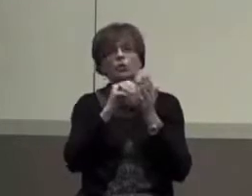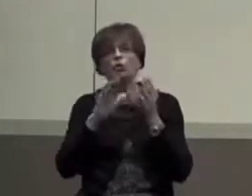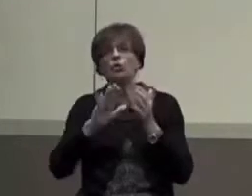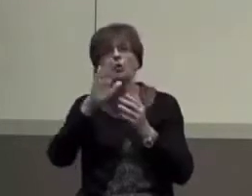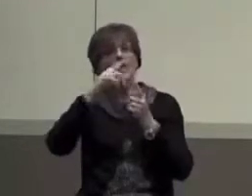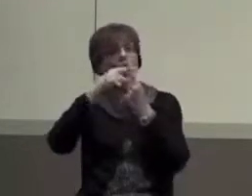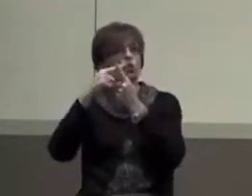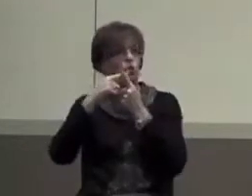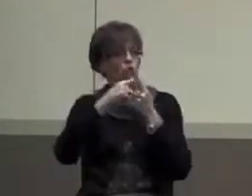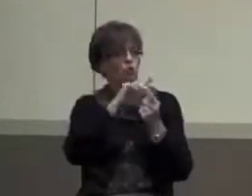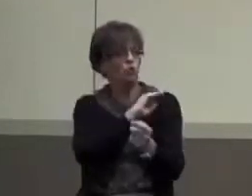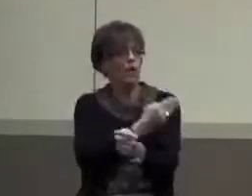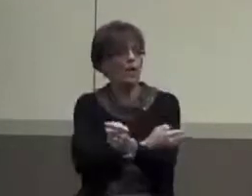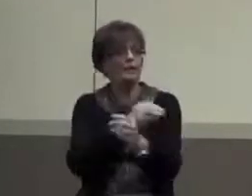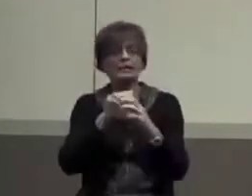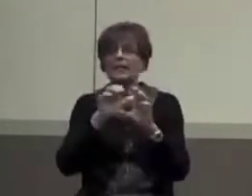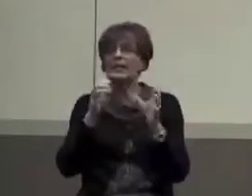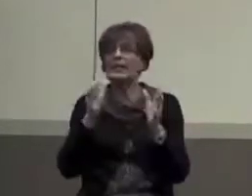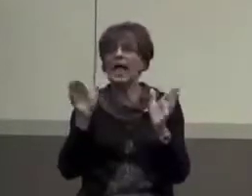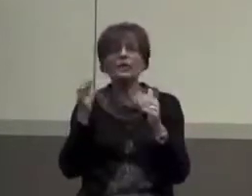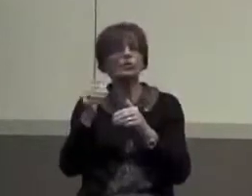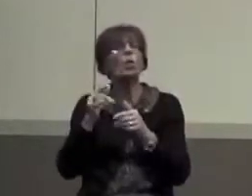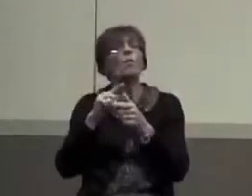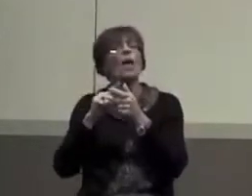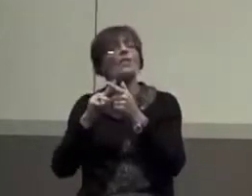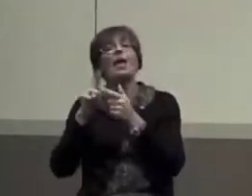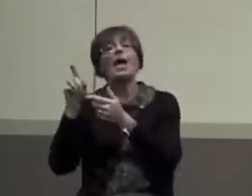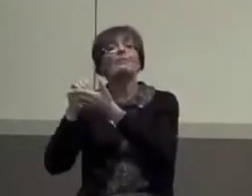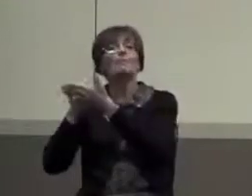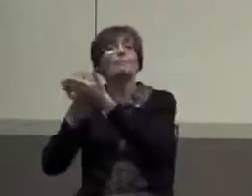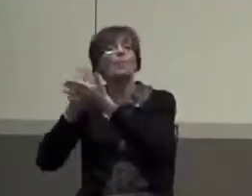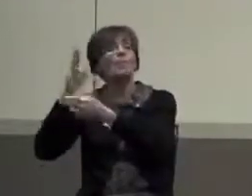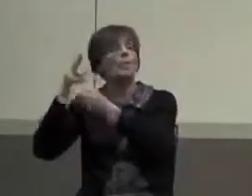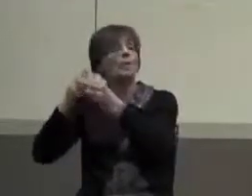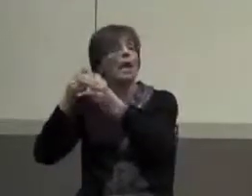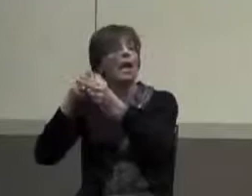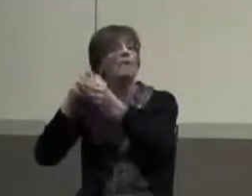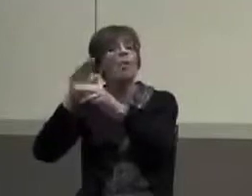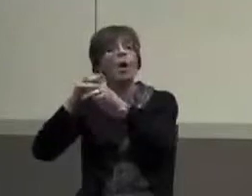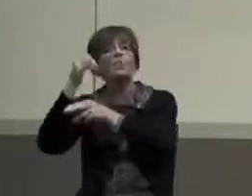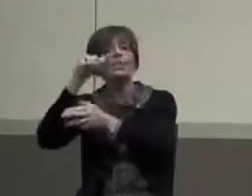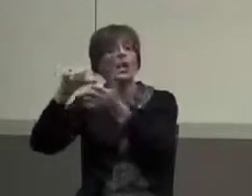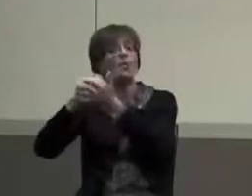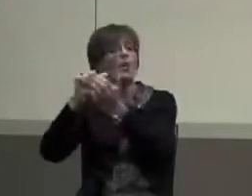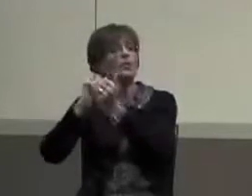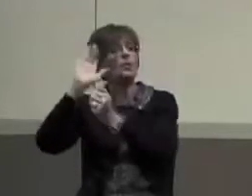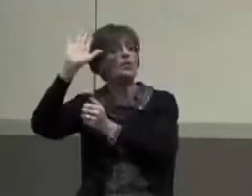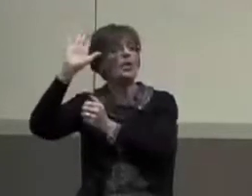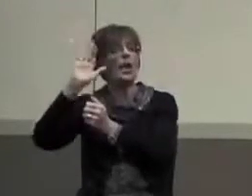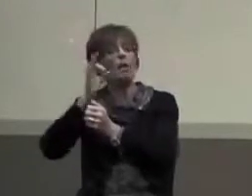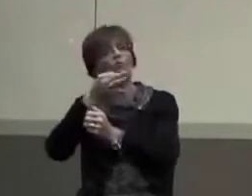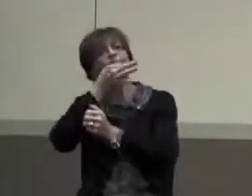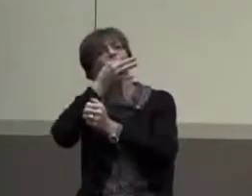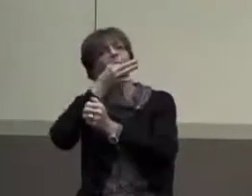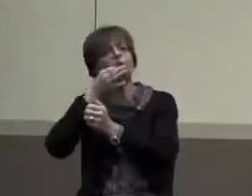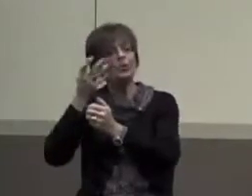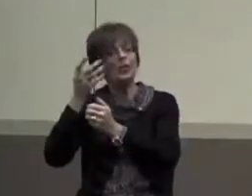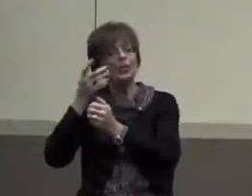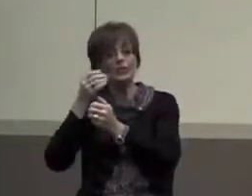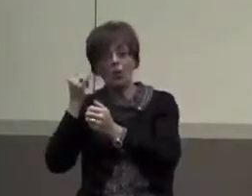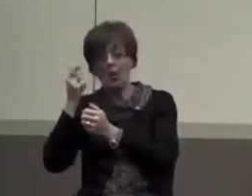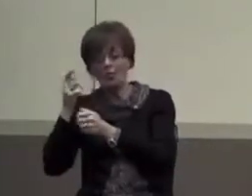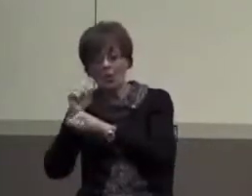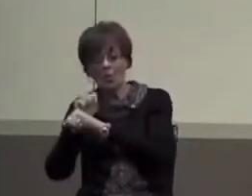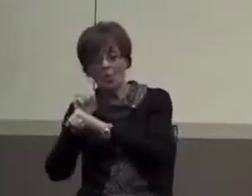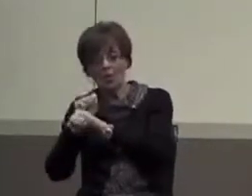classroom, and they got to put their name up on the yellow pages with their specialties. So that if you were working on math and you needed help with addition